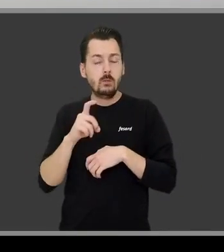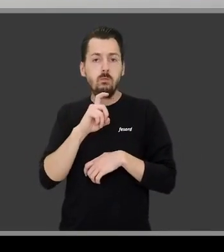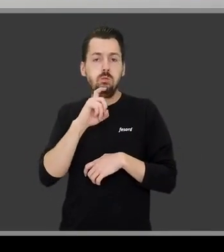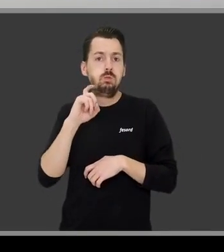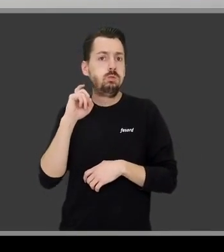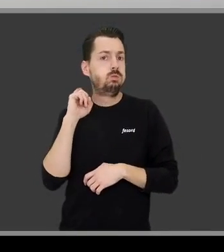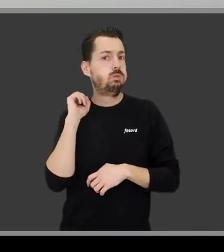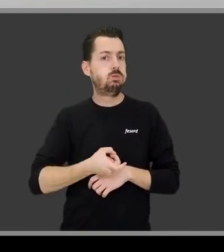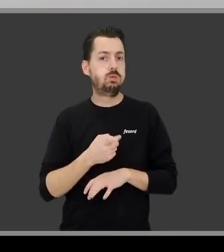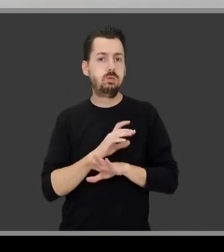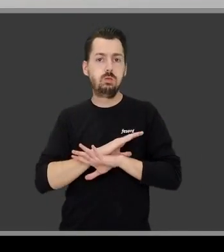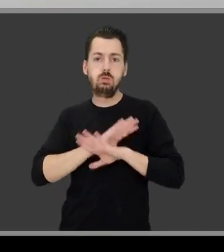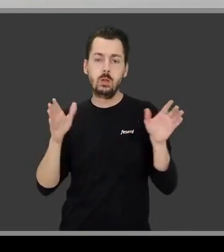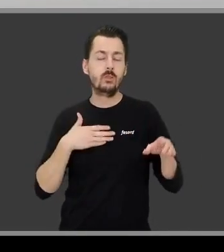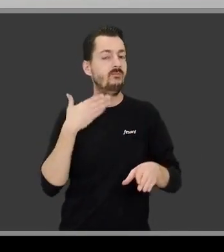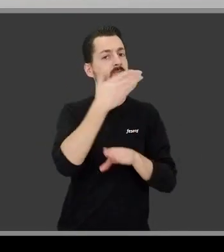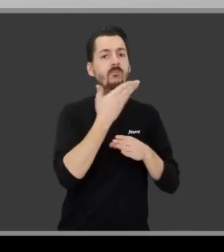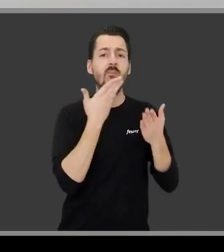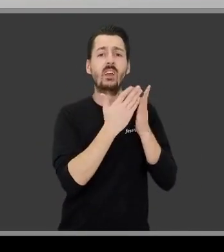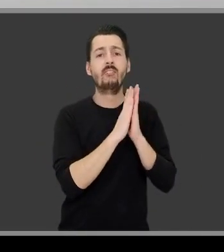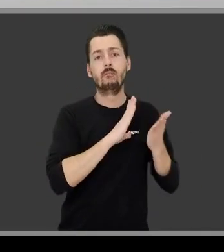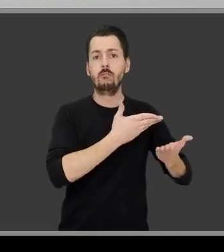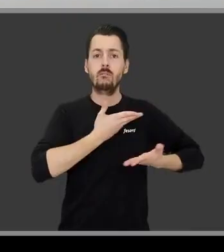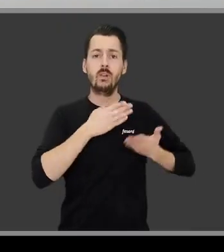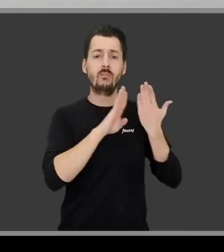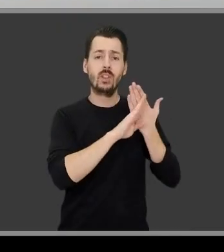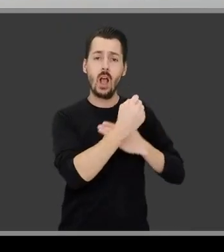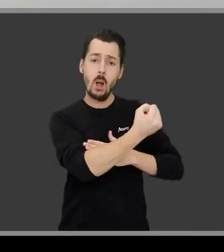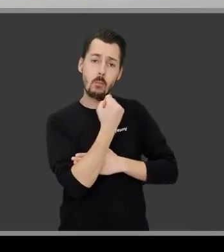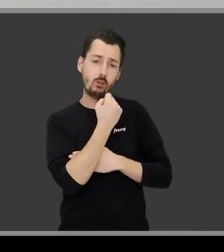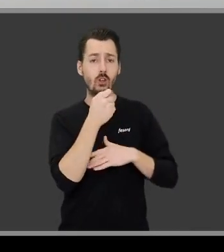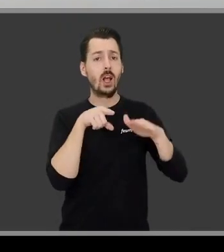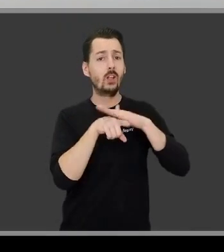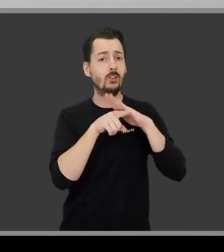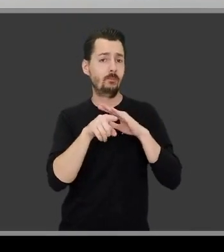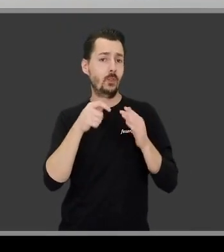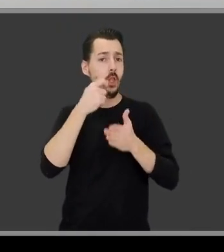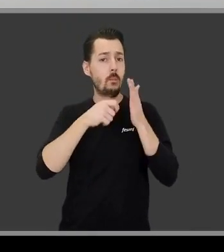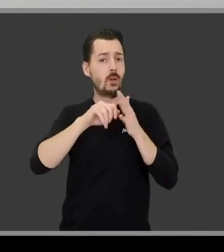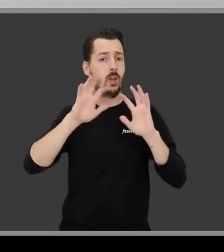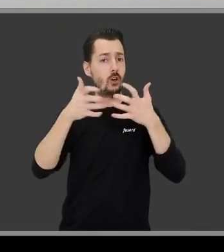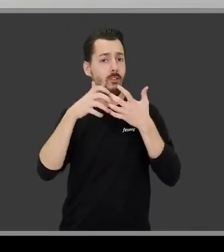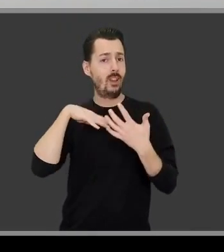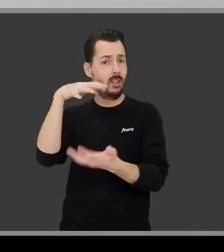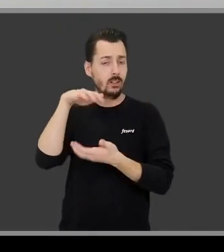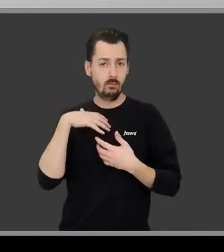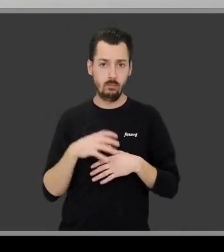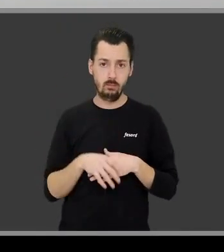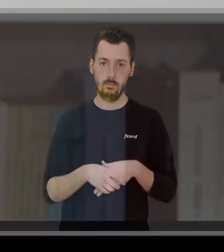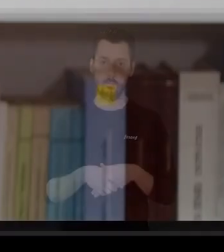and I ended up leaving the shopping process and asking a neighbor to give me a hand because I could not manage to complete the